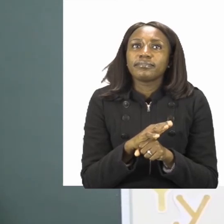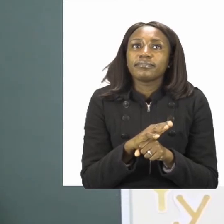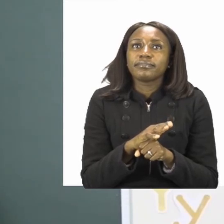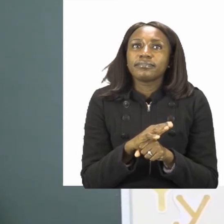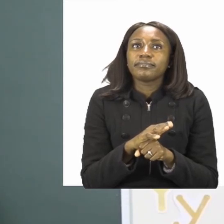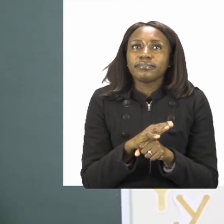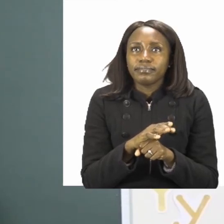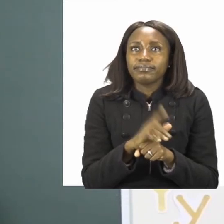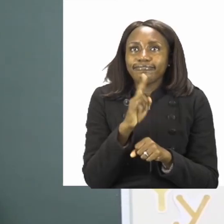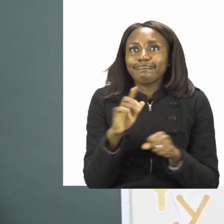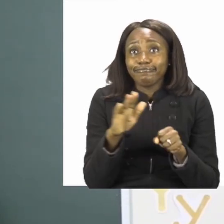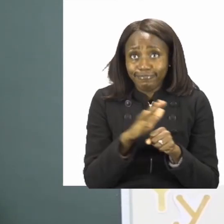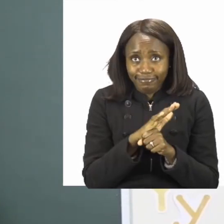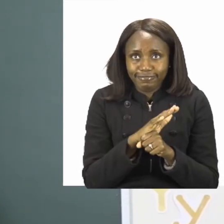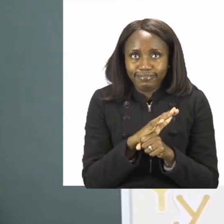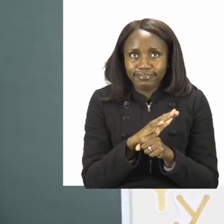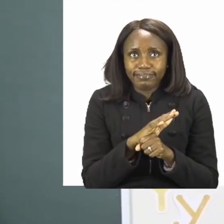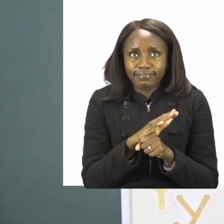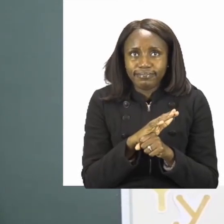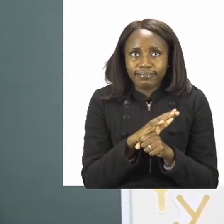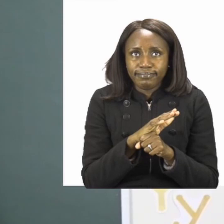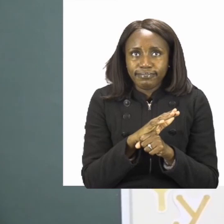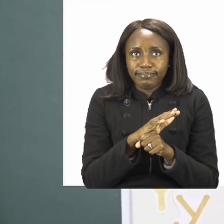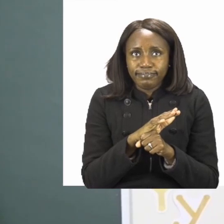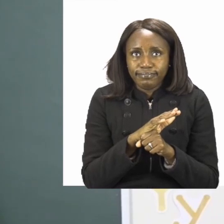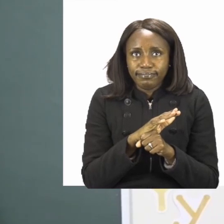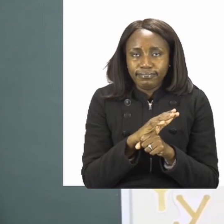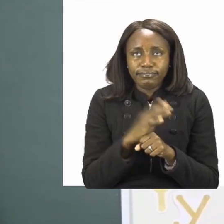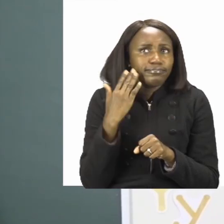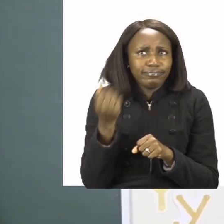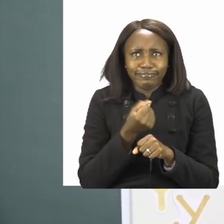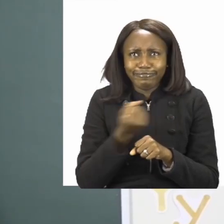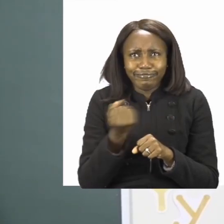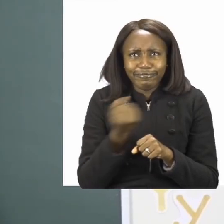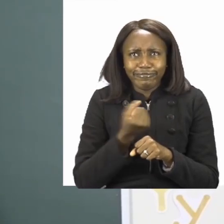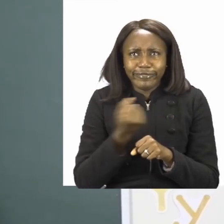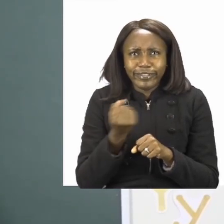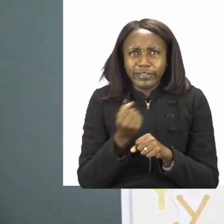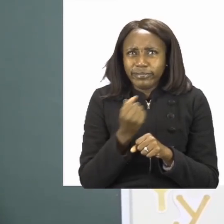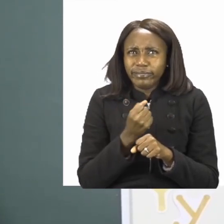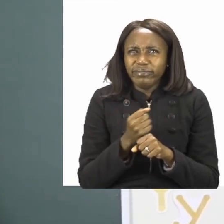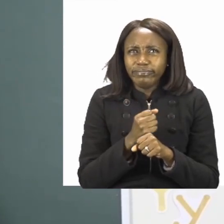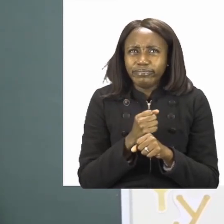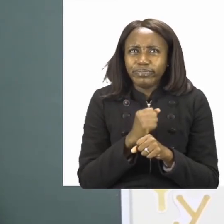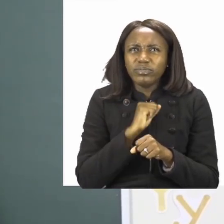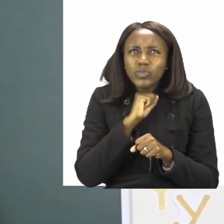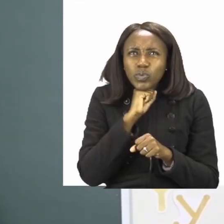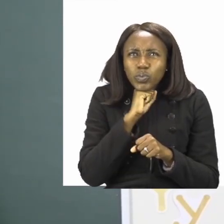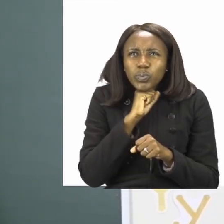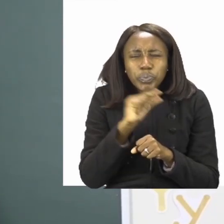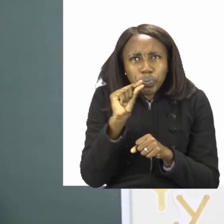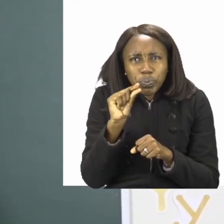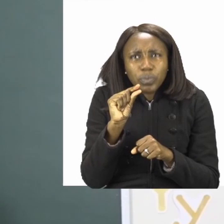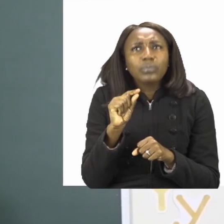down because it is full. And when I try to shake it, The sound is very, very low to